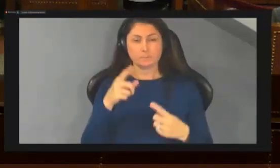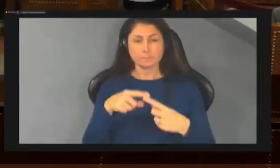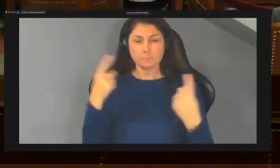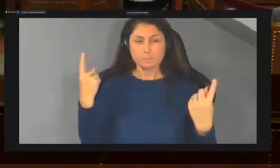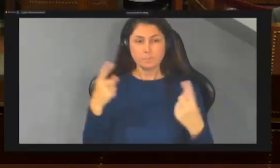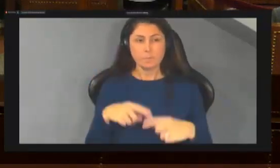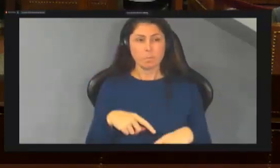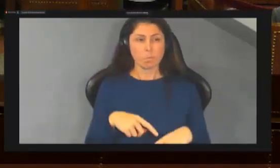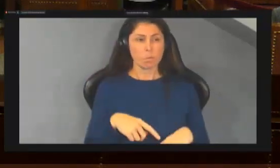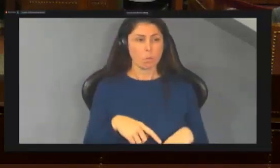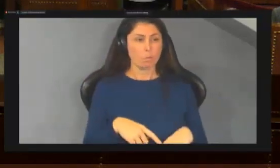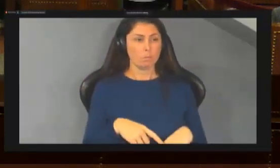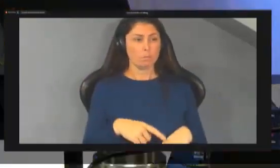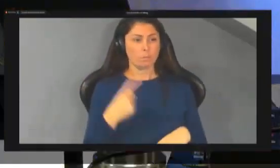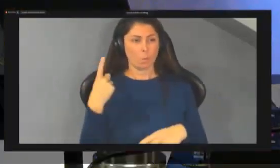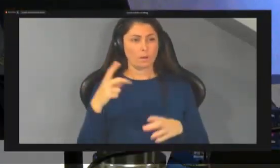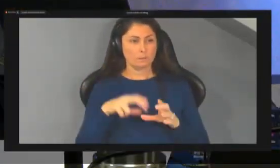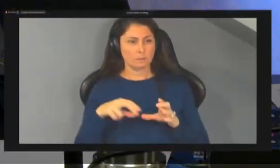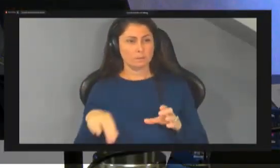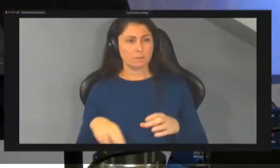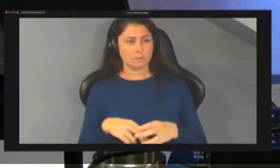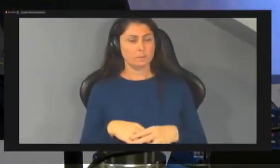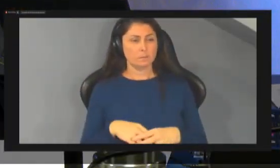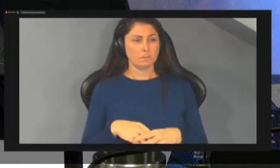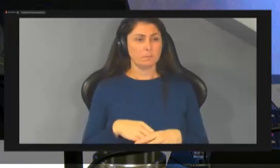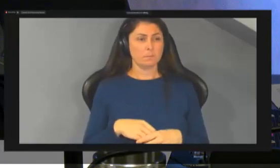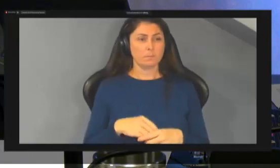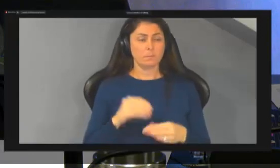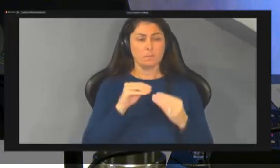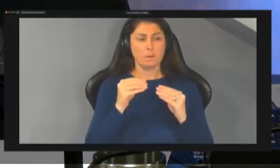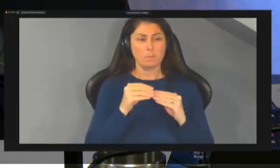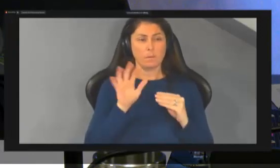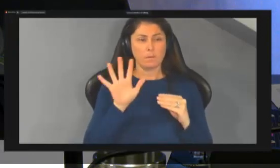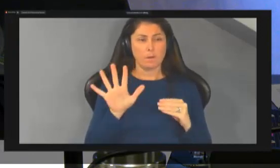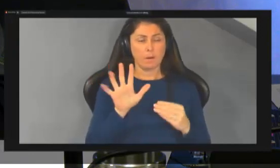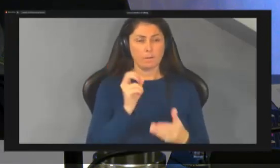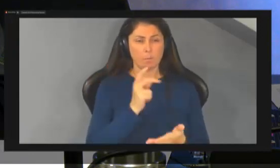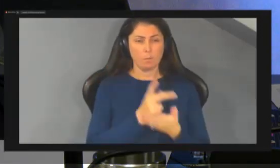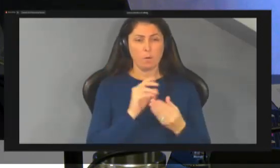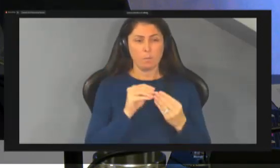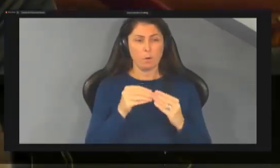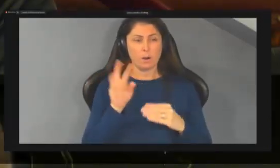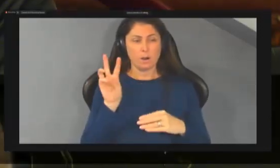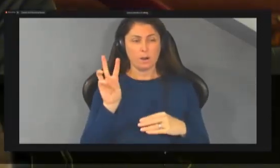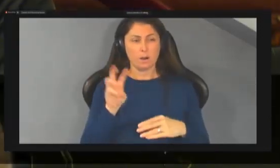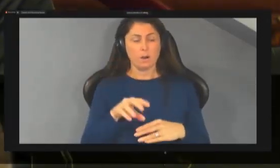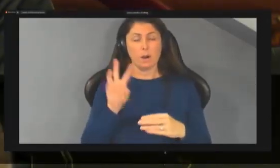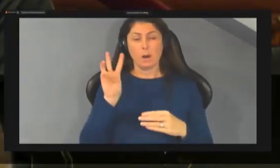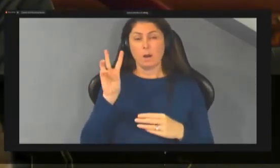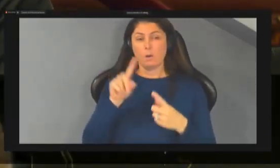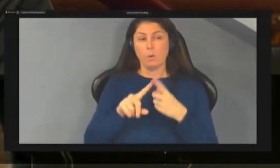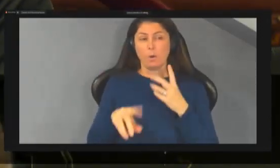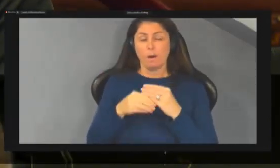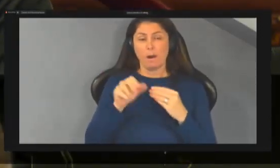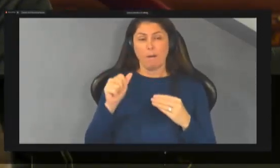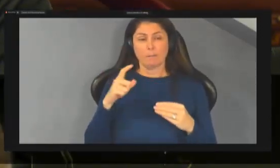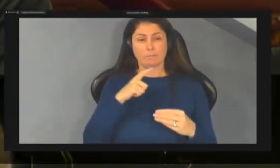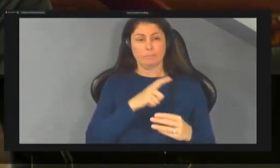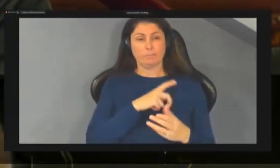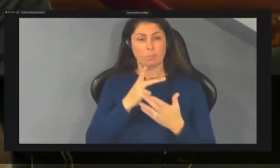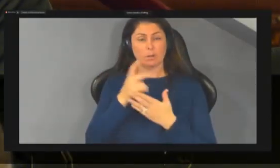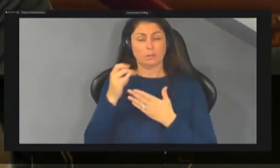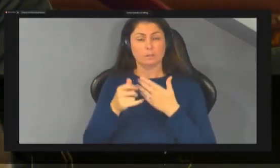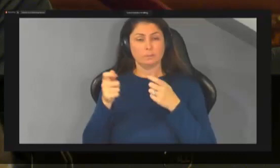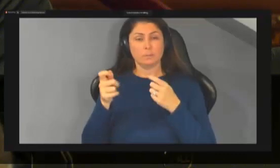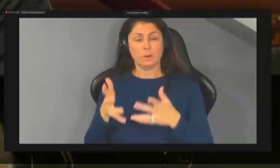One abstention. One abstention. Operating budget number 5 has been approved. Number 6. Number 6 is to add a legislative projects manager